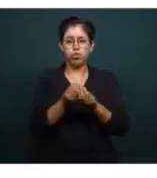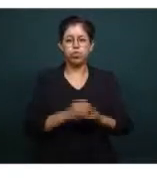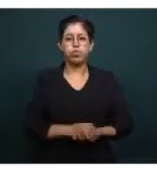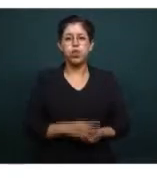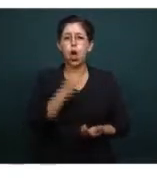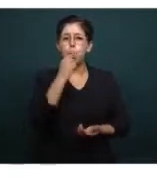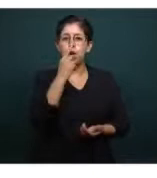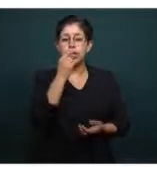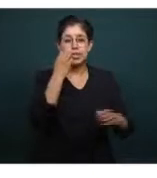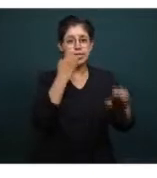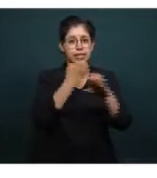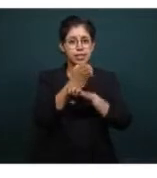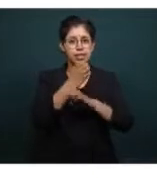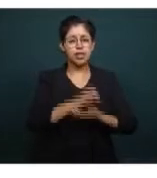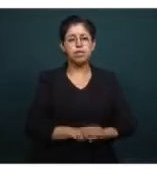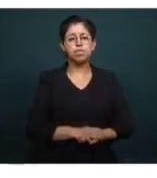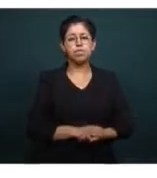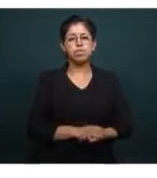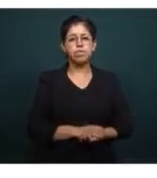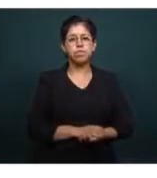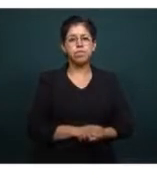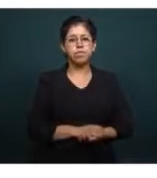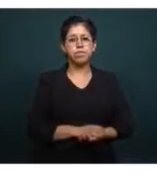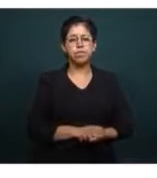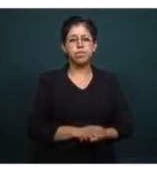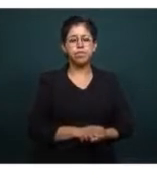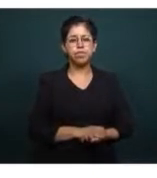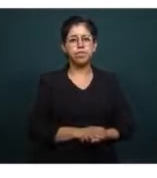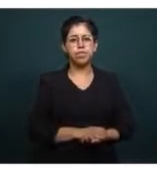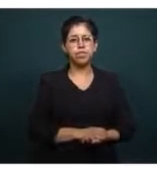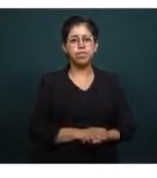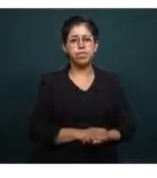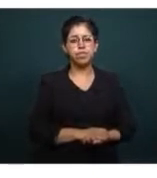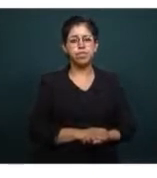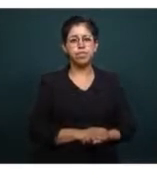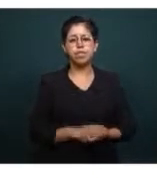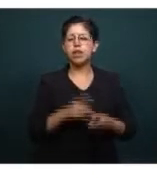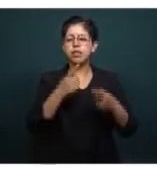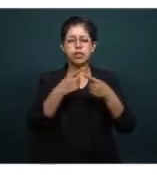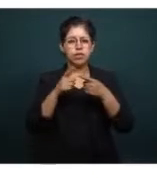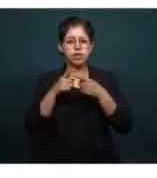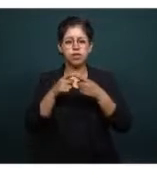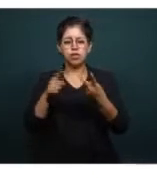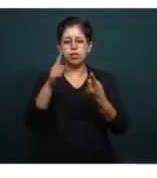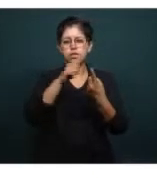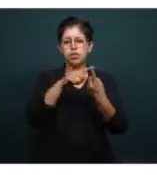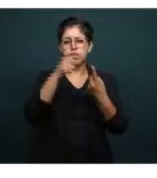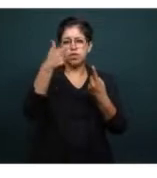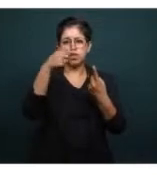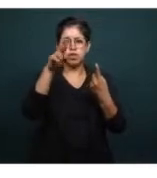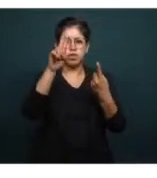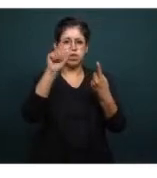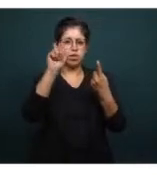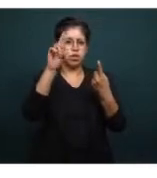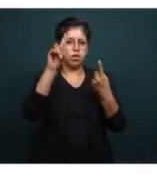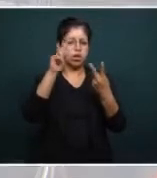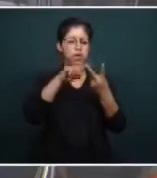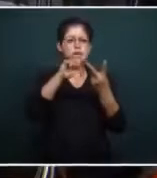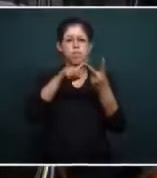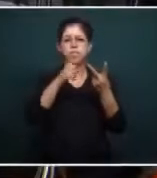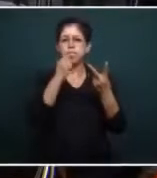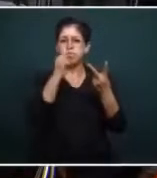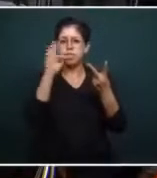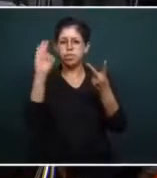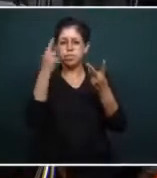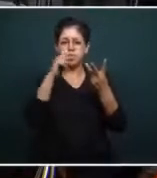La Policía Estatal en 8 coordinaciones operativas en las que tiene distribuido su personal, tienen 16.600. They have 1,600